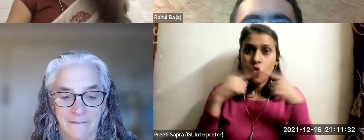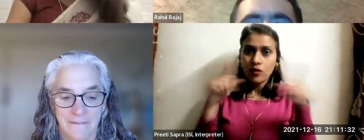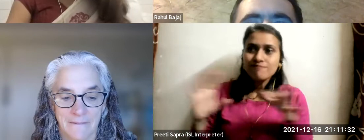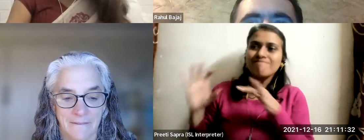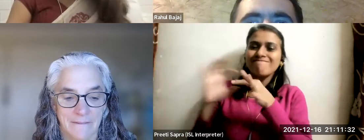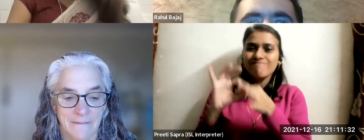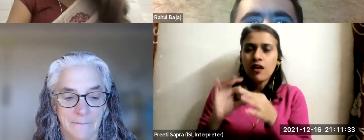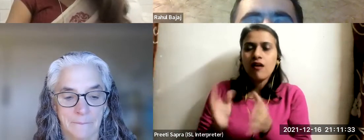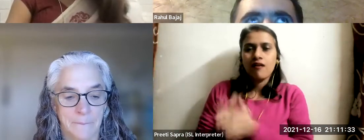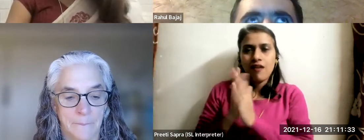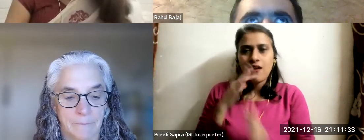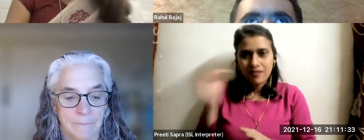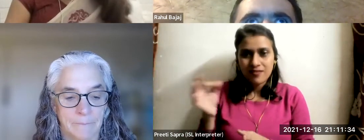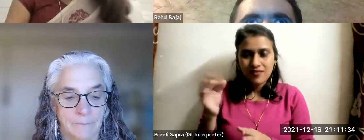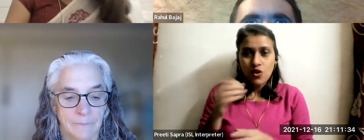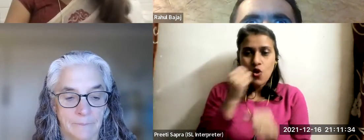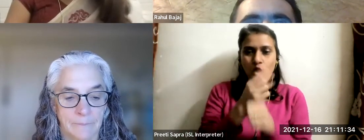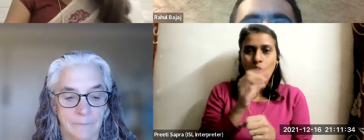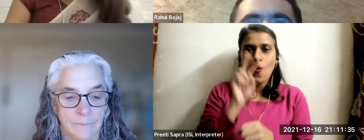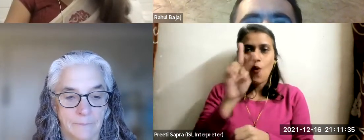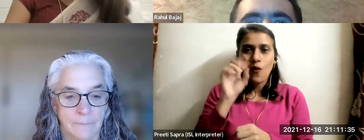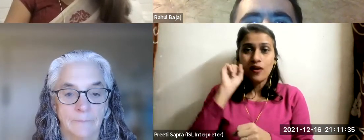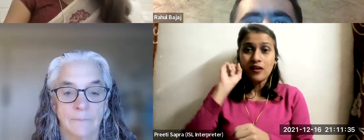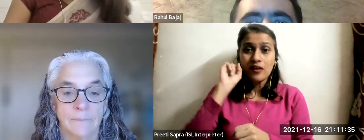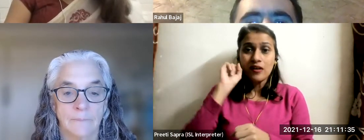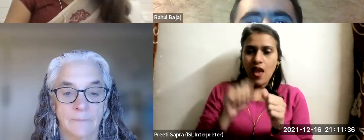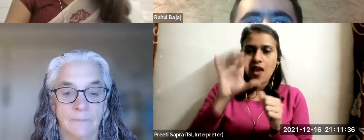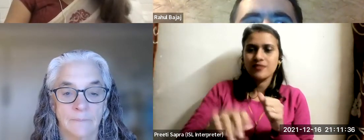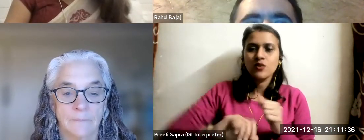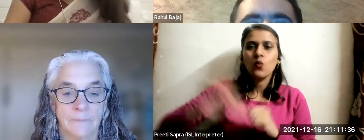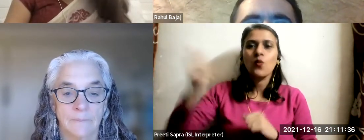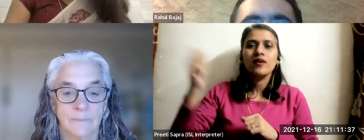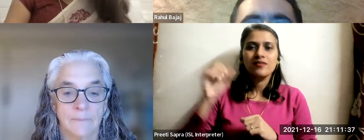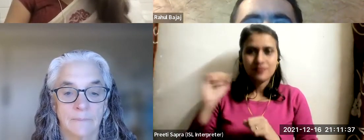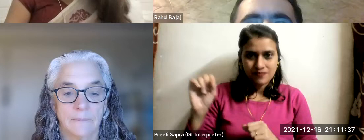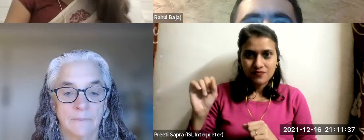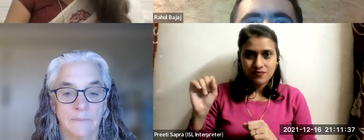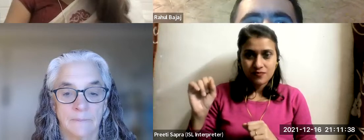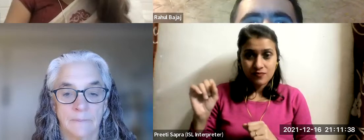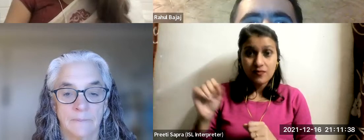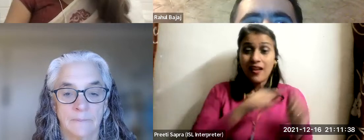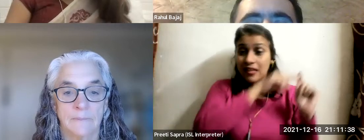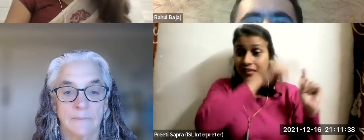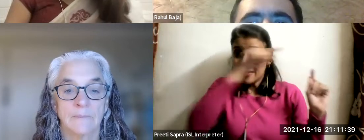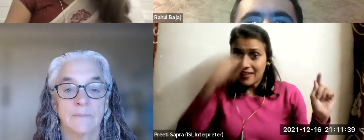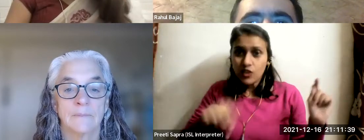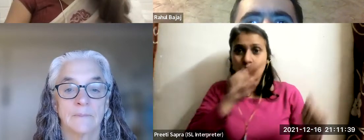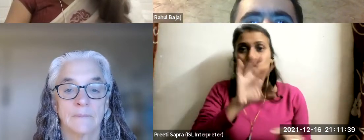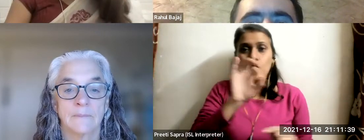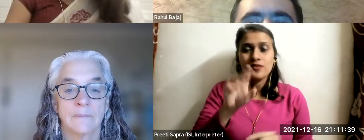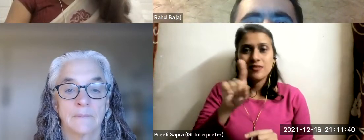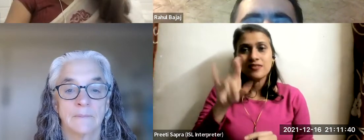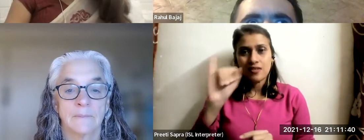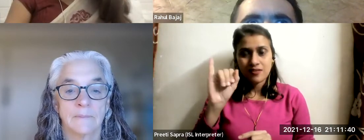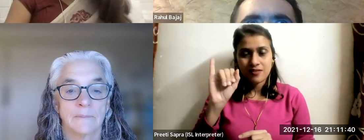for india.gov.in and made it accessible. It took us till 2016 with Javed to